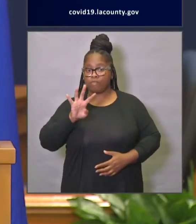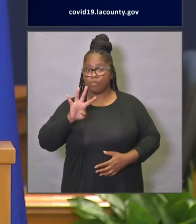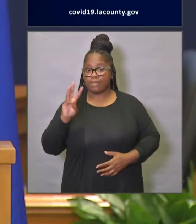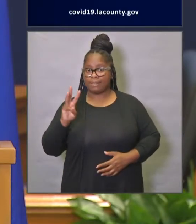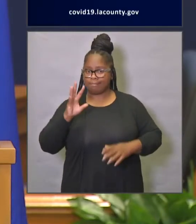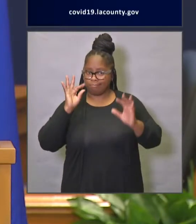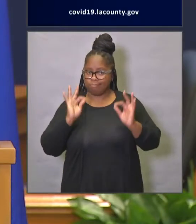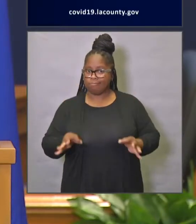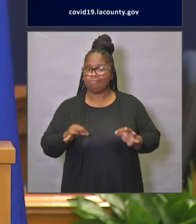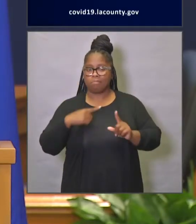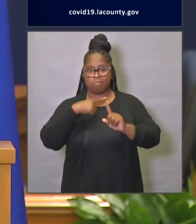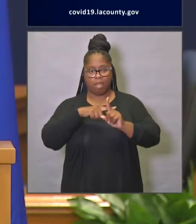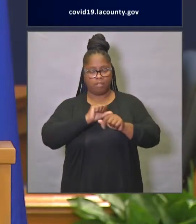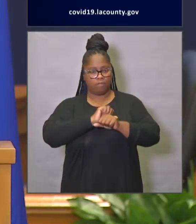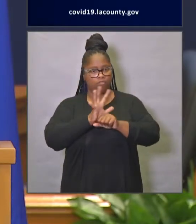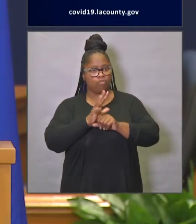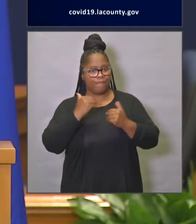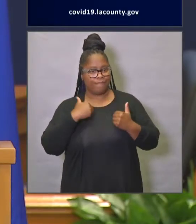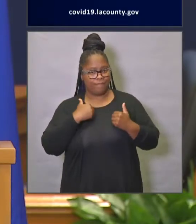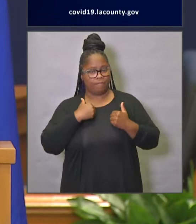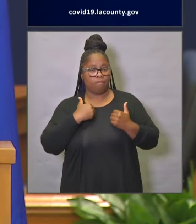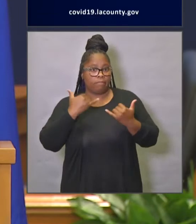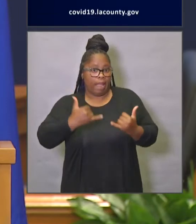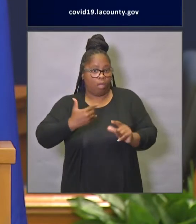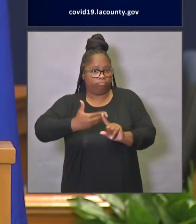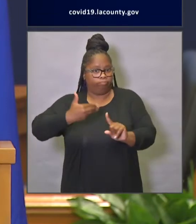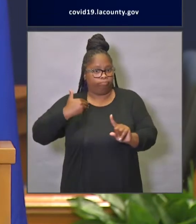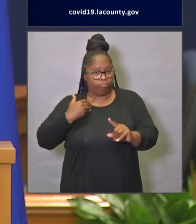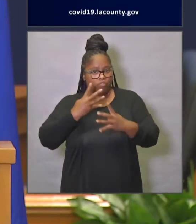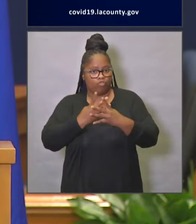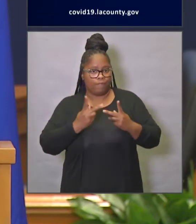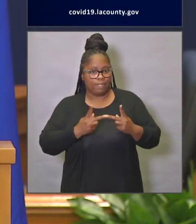3,646 confirmed cases at some point in the jail facilities.